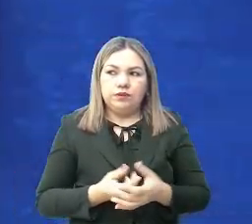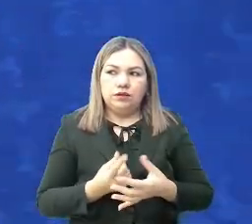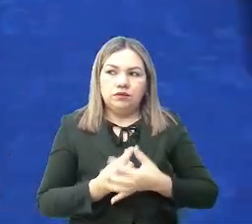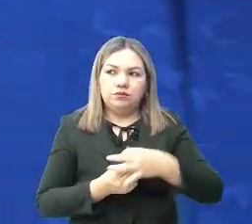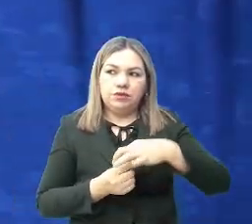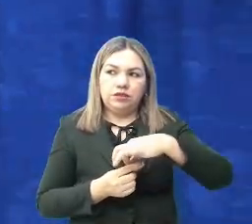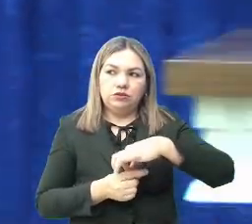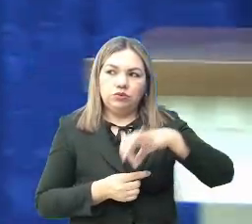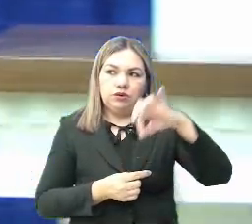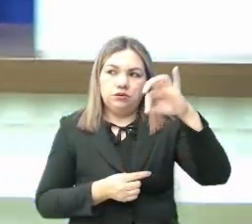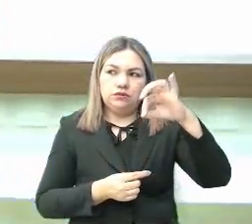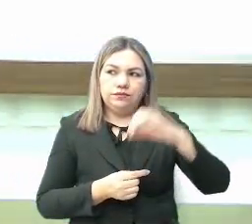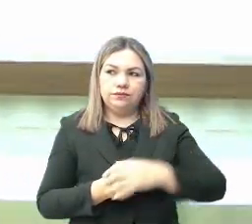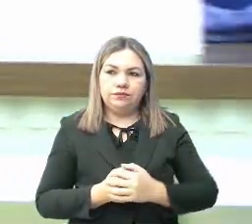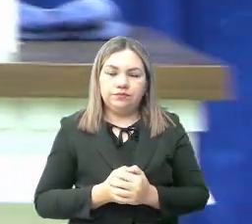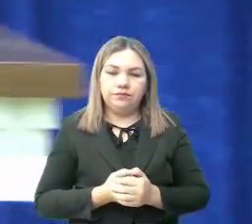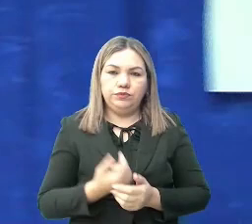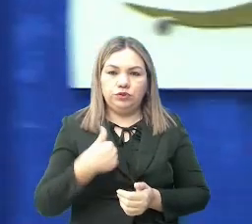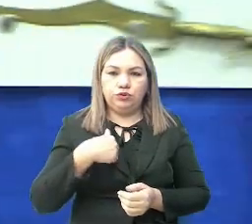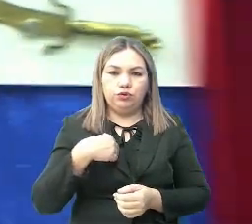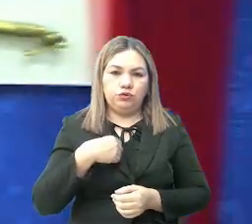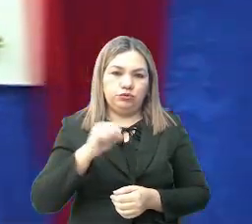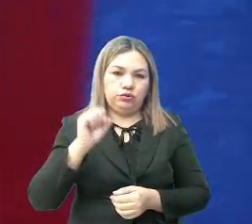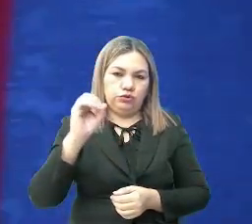It's spiritual.